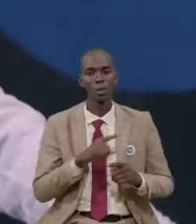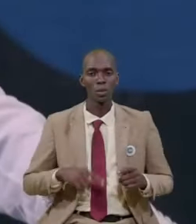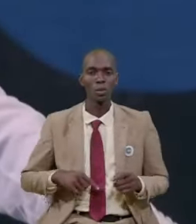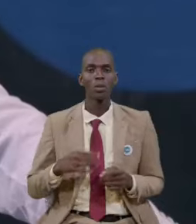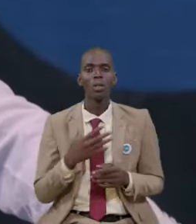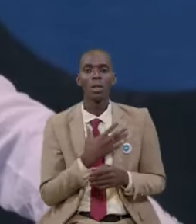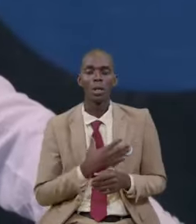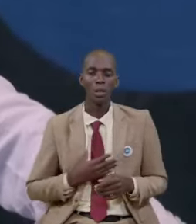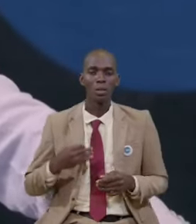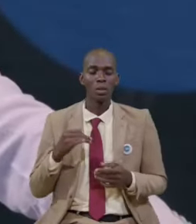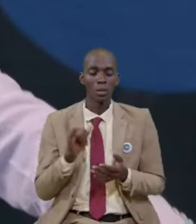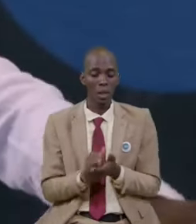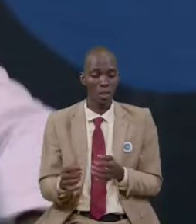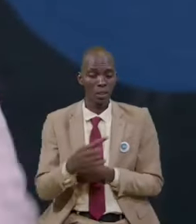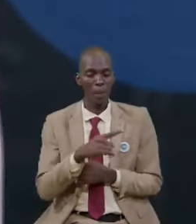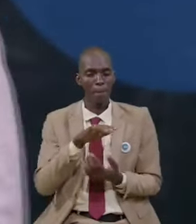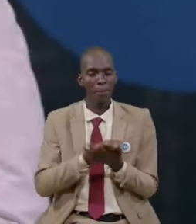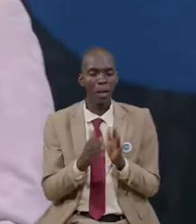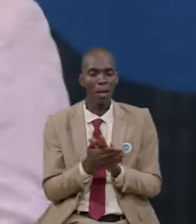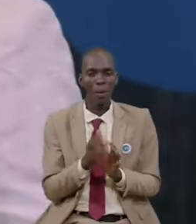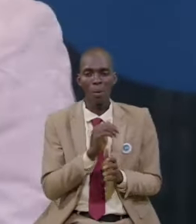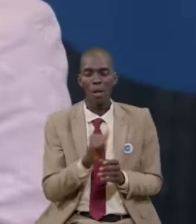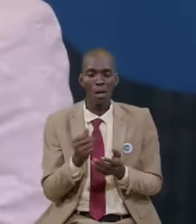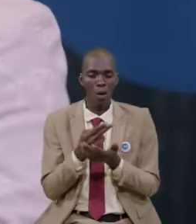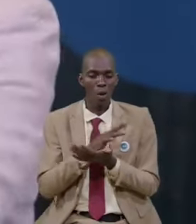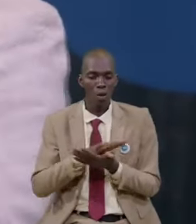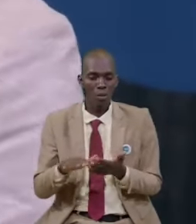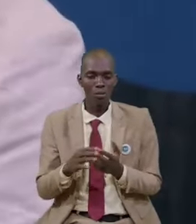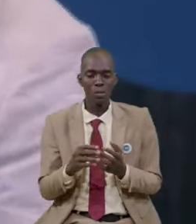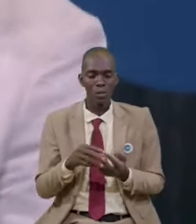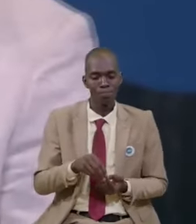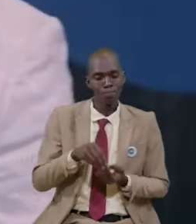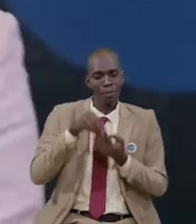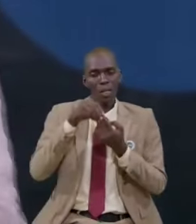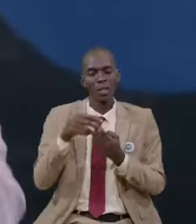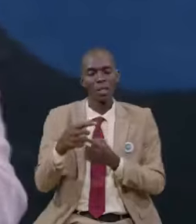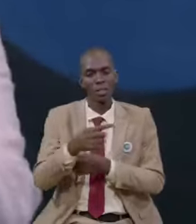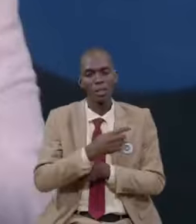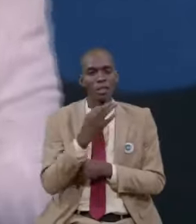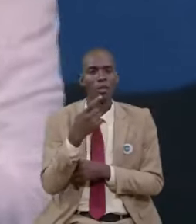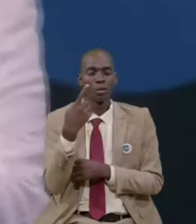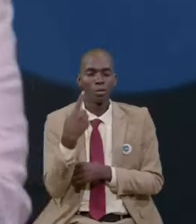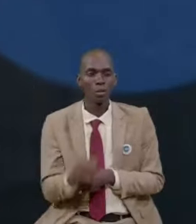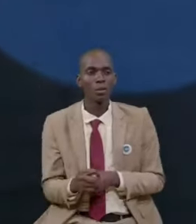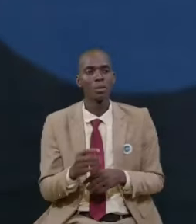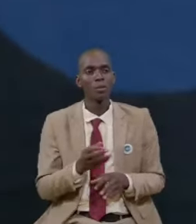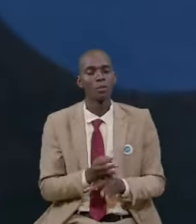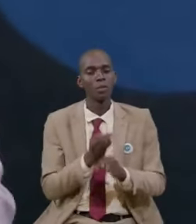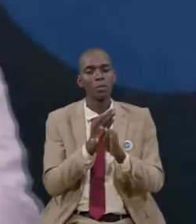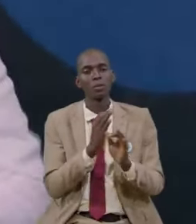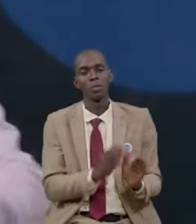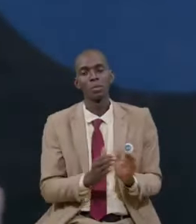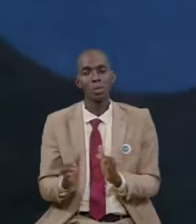special, holy day of the faithful preparation. Number three is the hopeful day of